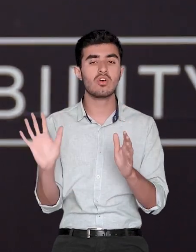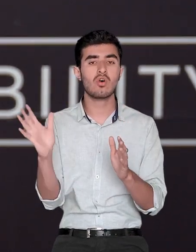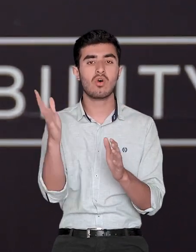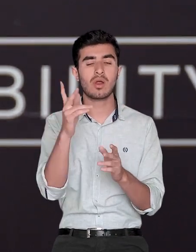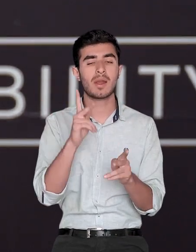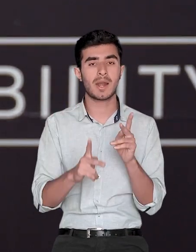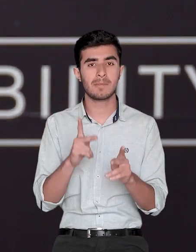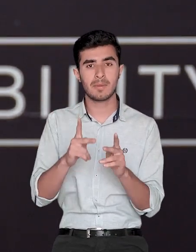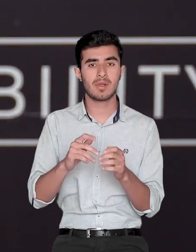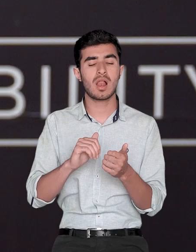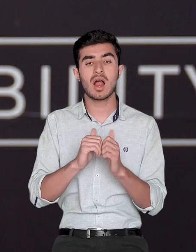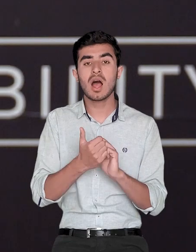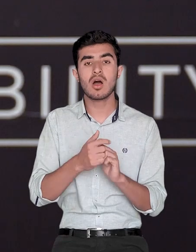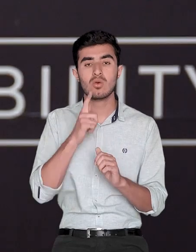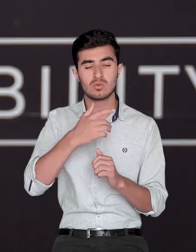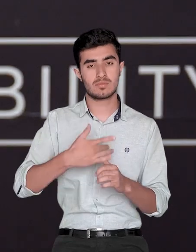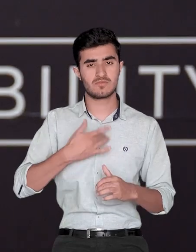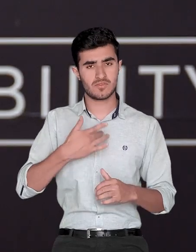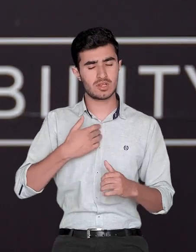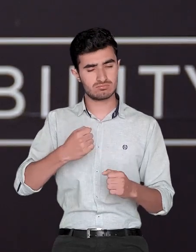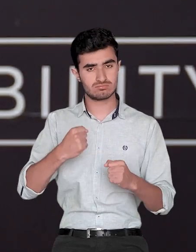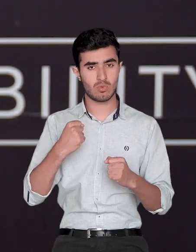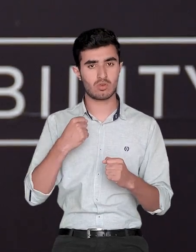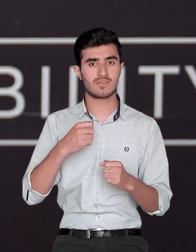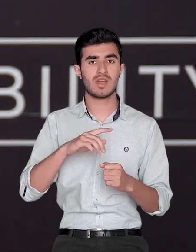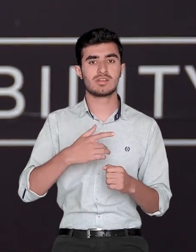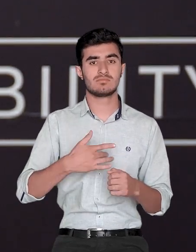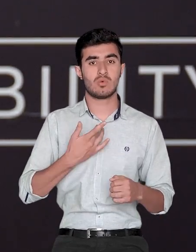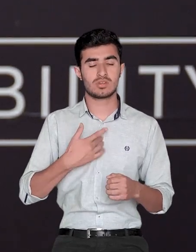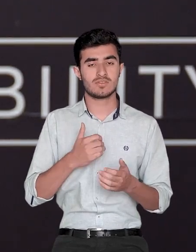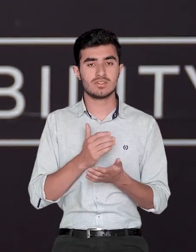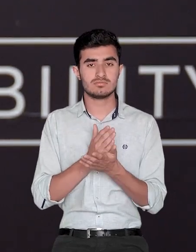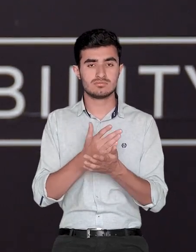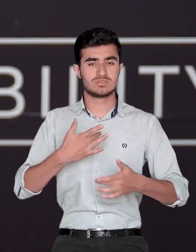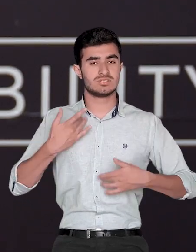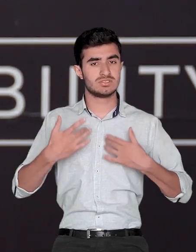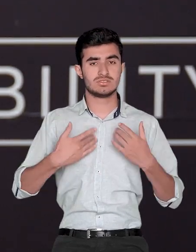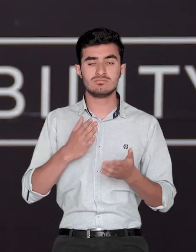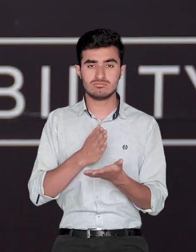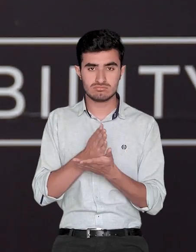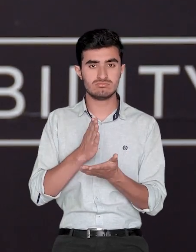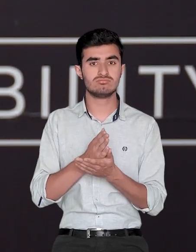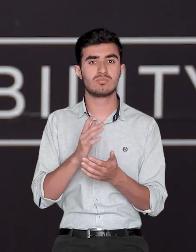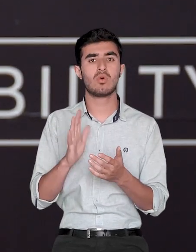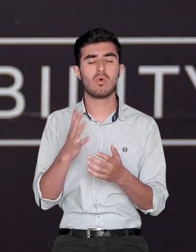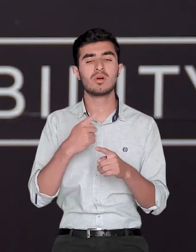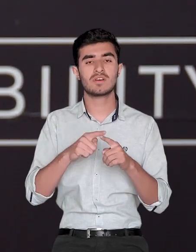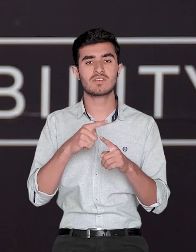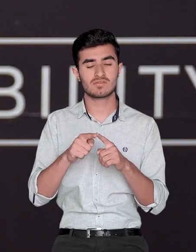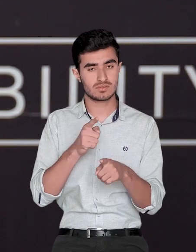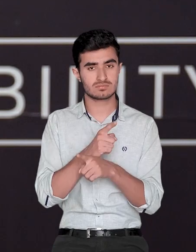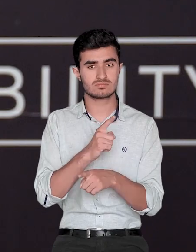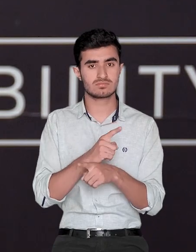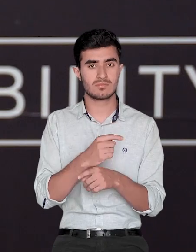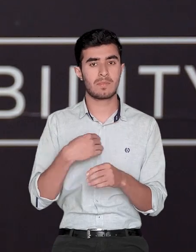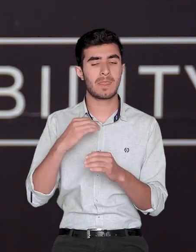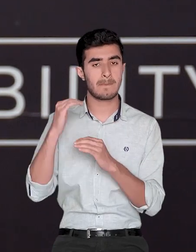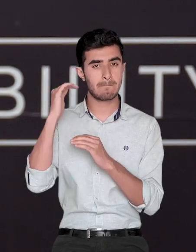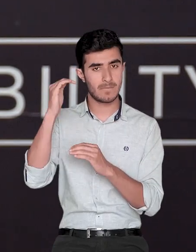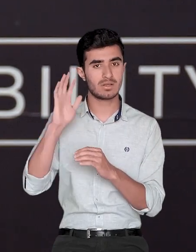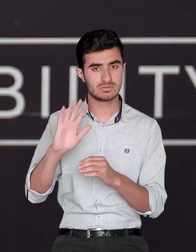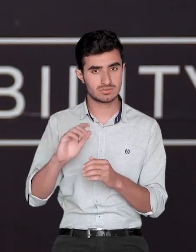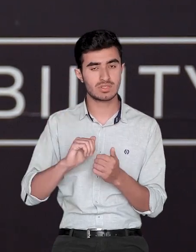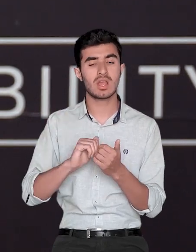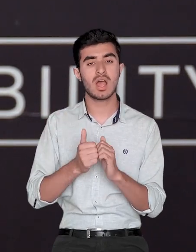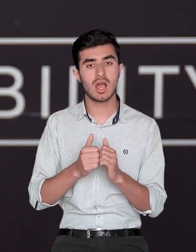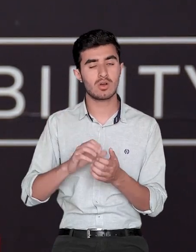young ambassador to help spread awareness about how far along you can come with this disease and the amount of progress that can